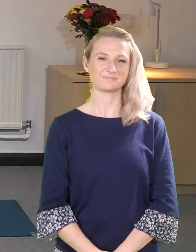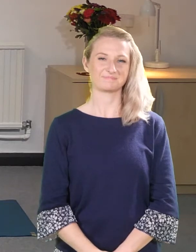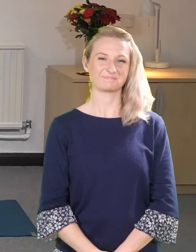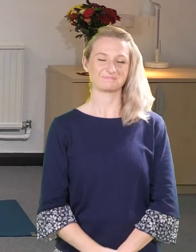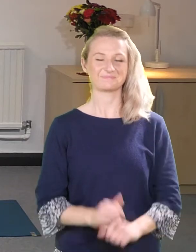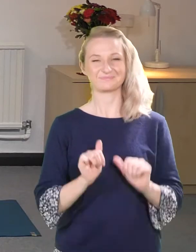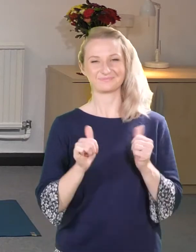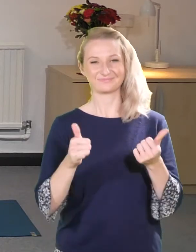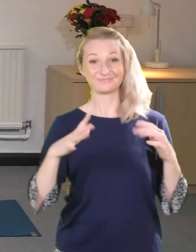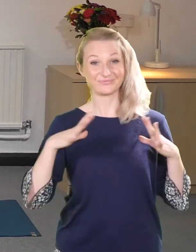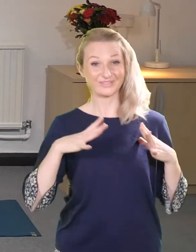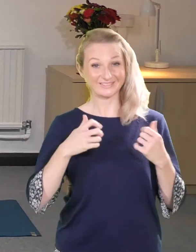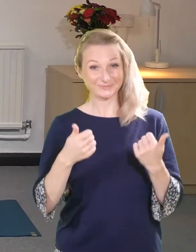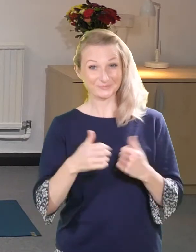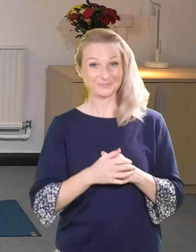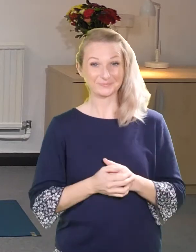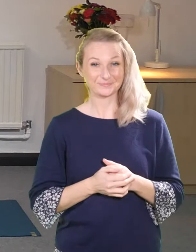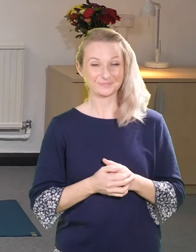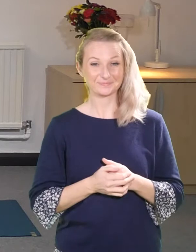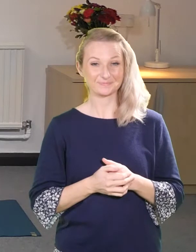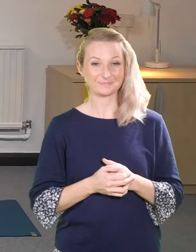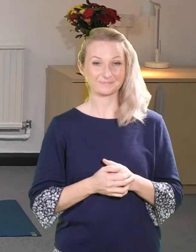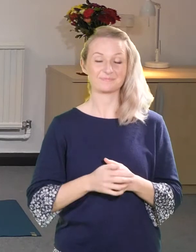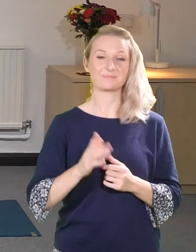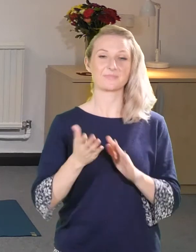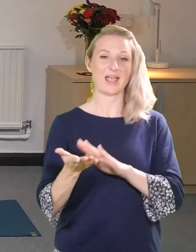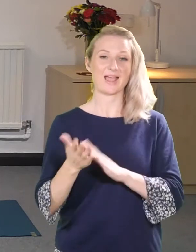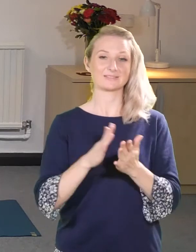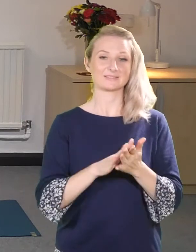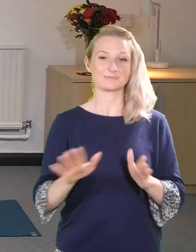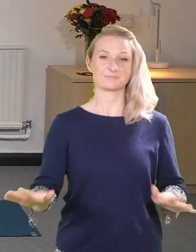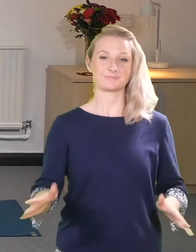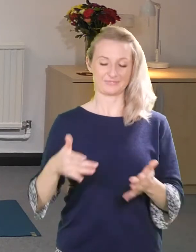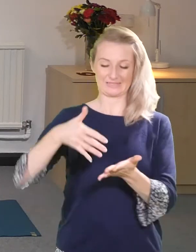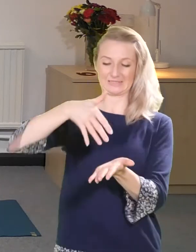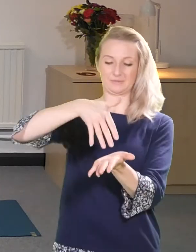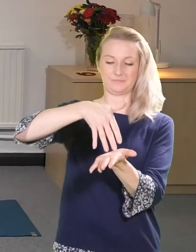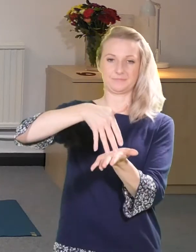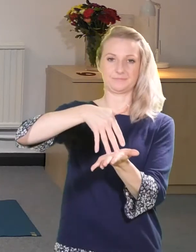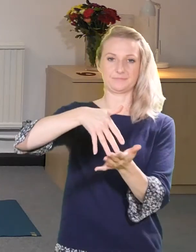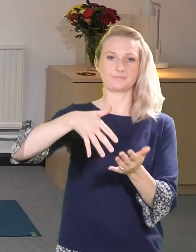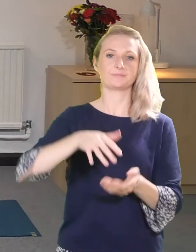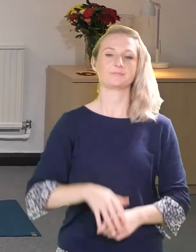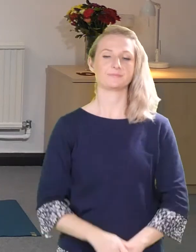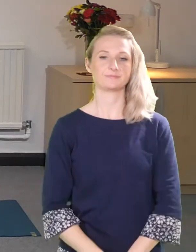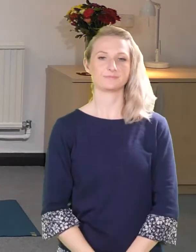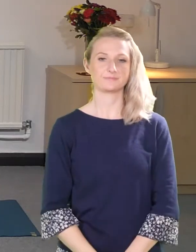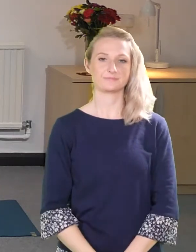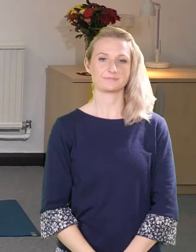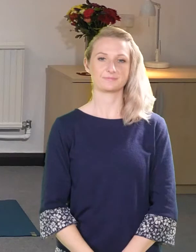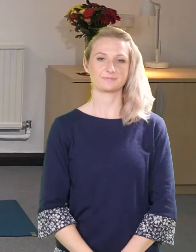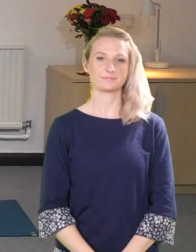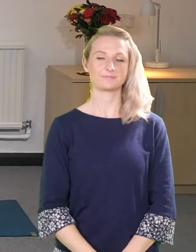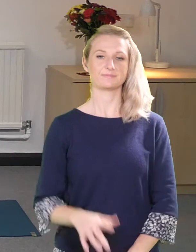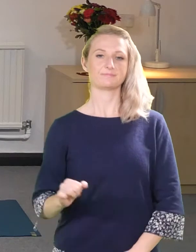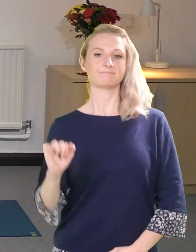Okay, let's begin. Let's bring our hands down to the sides, fingertips touching the floor. And sit